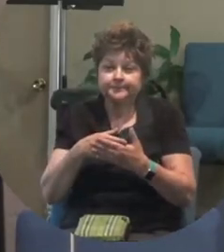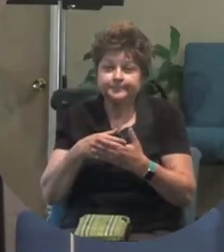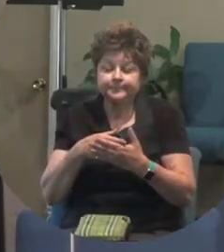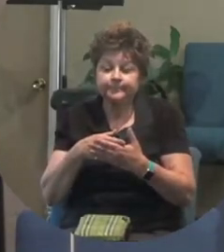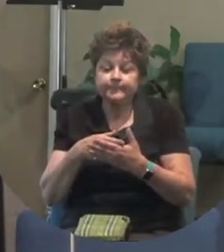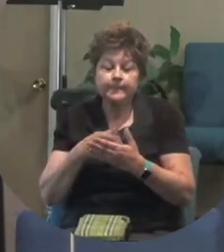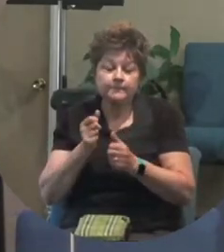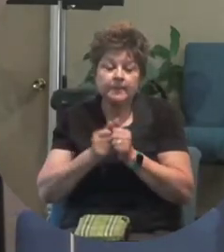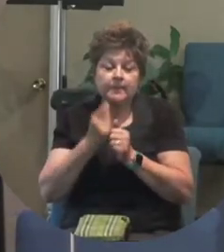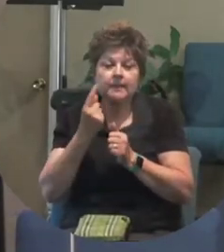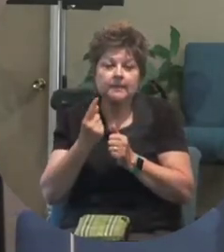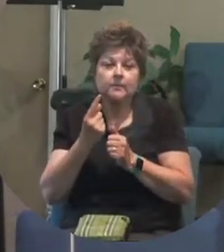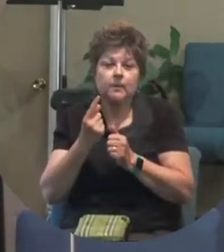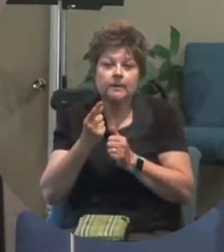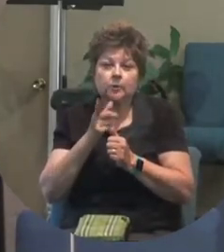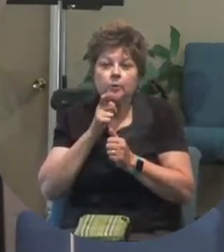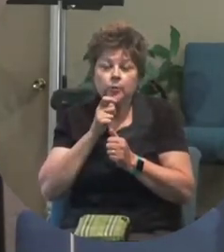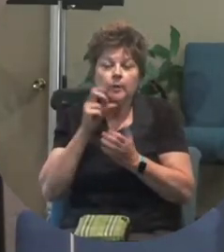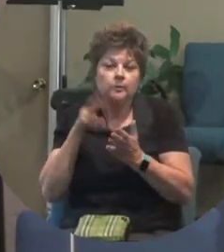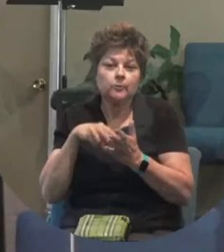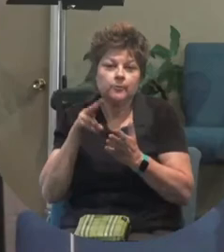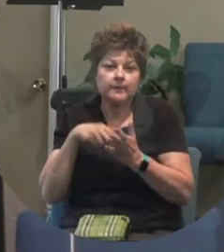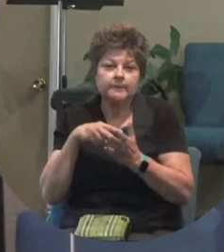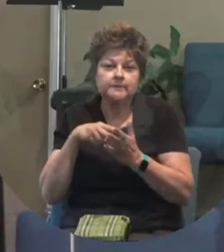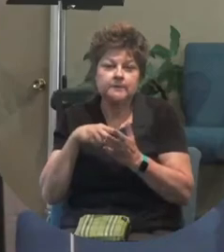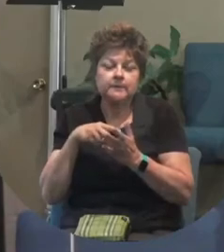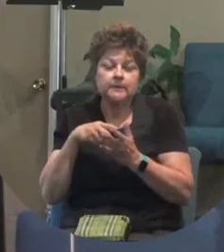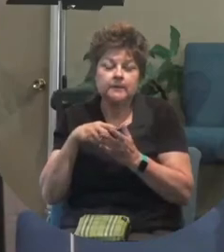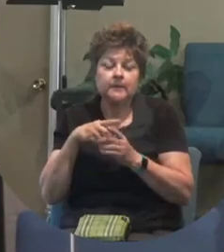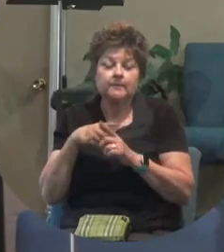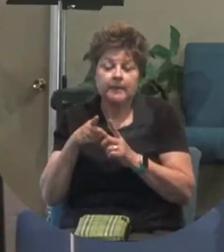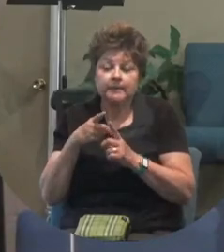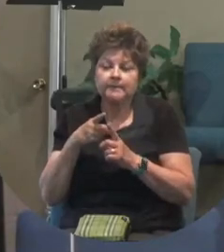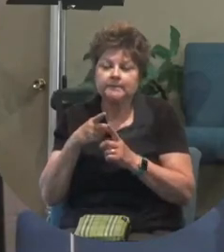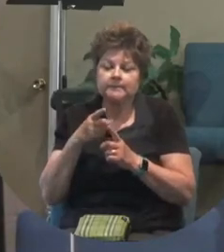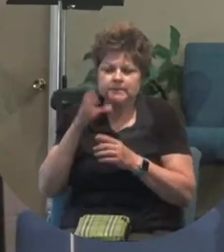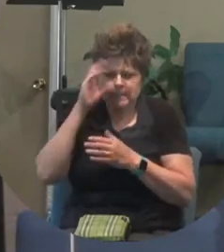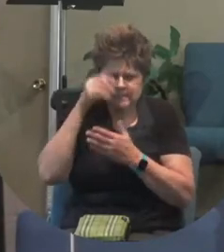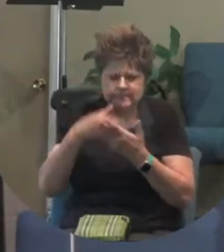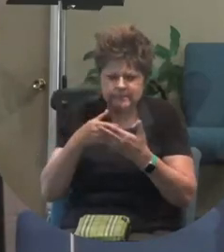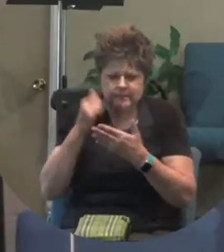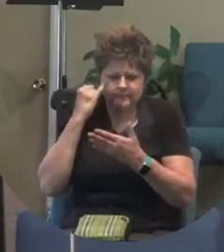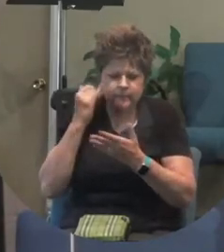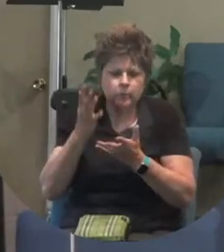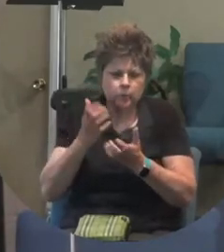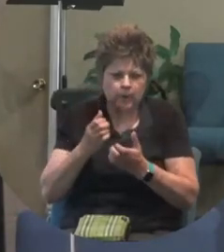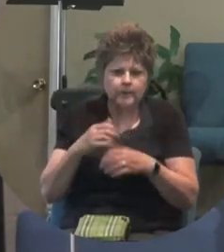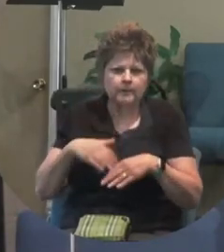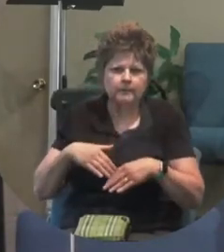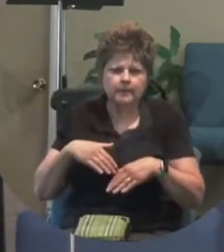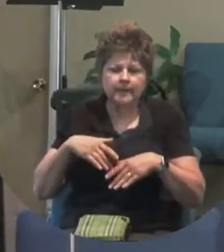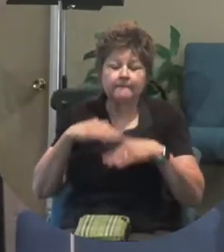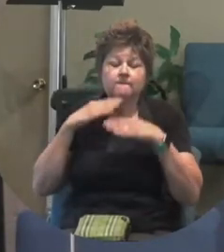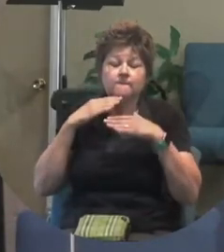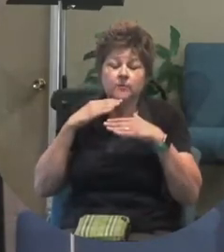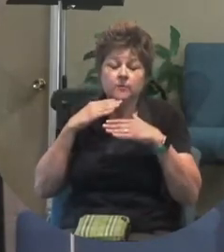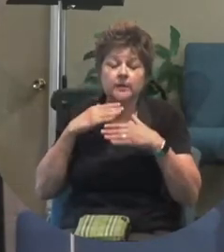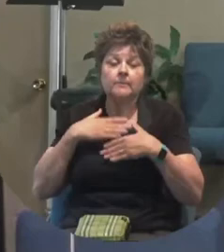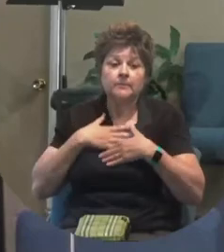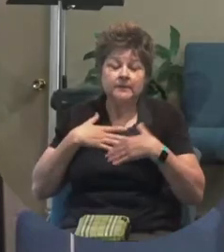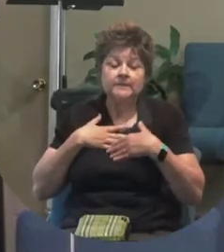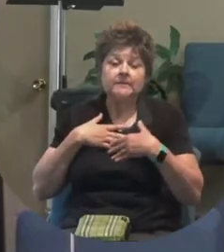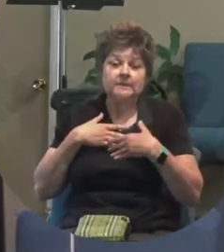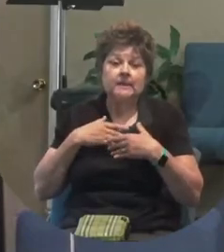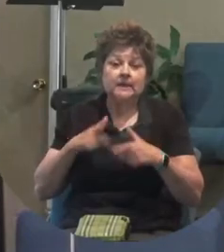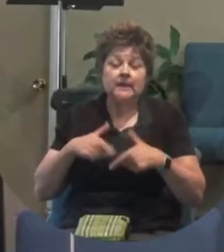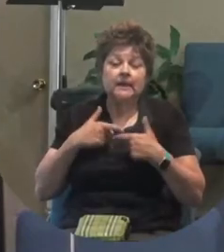but that's his target. With son, if you want to live a life that is full, if you want to live a life that is pleasing to the God